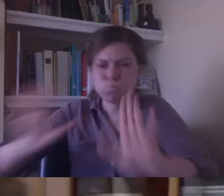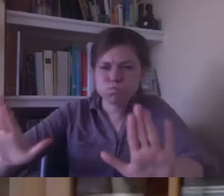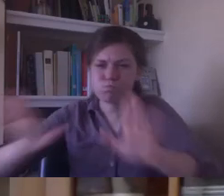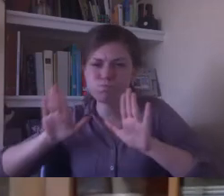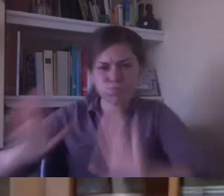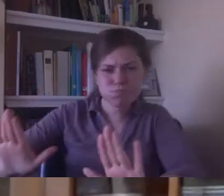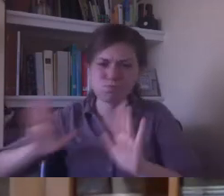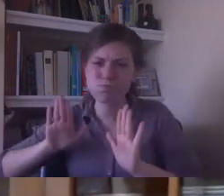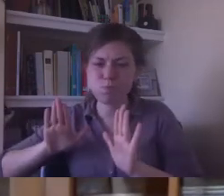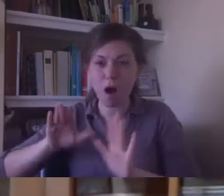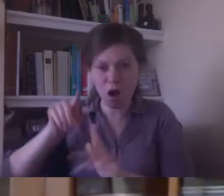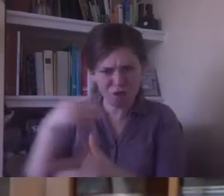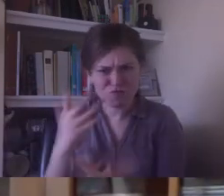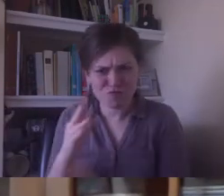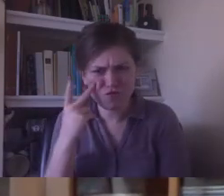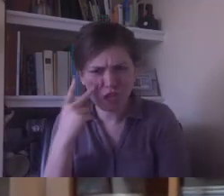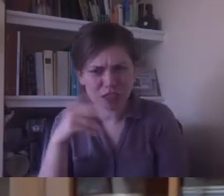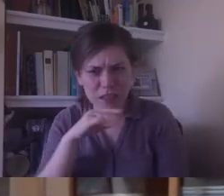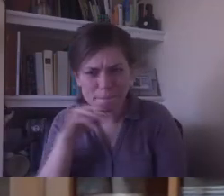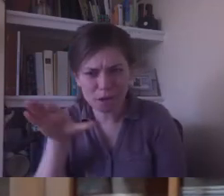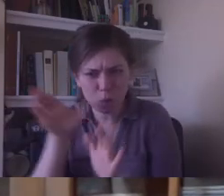Ever see a pig do push-ups? I